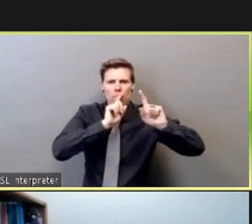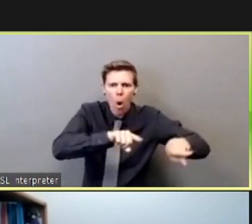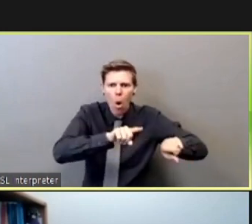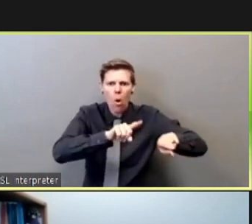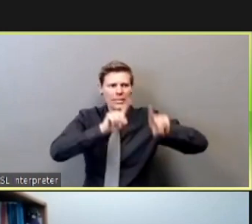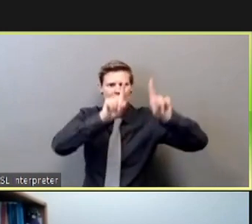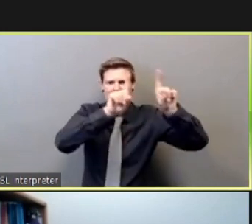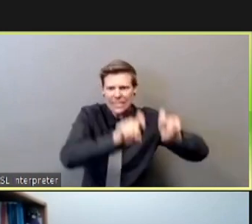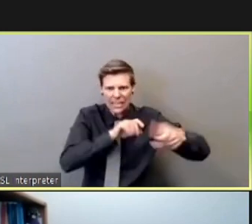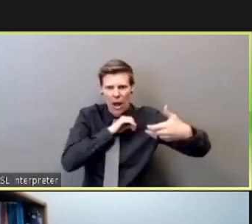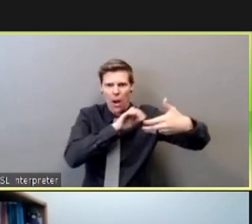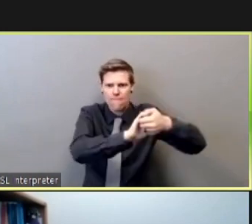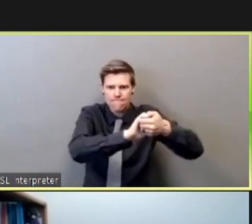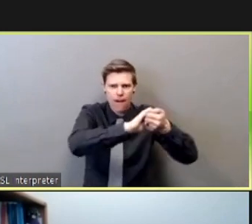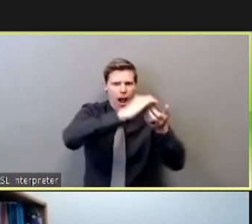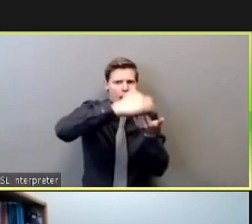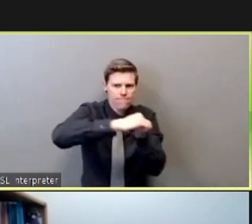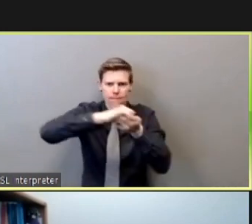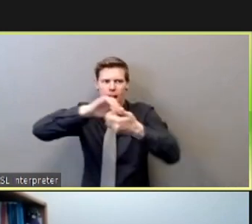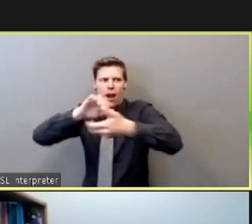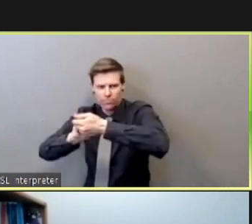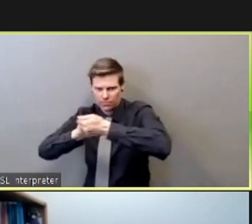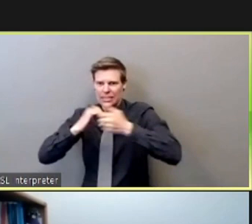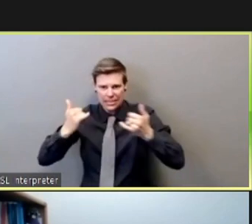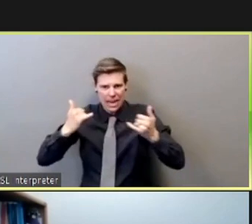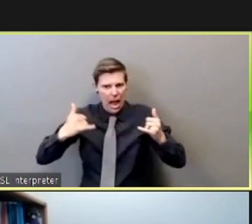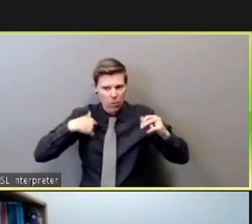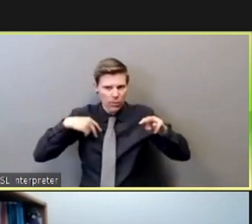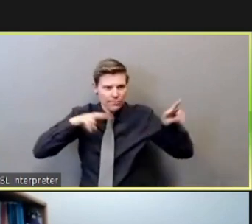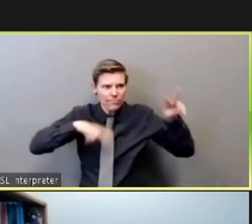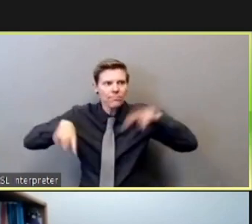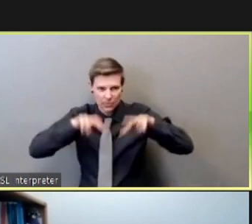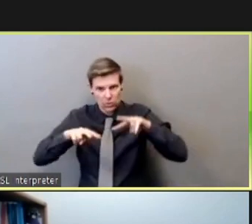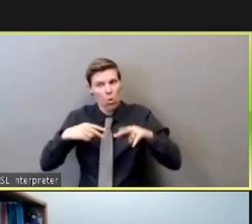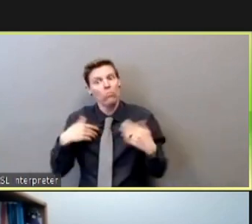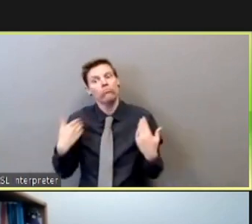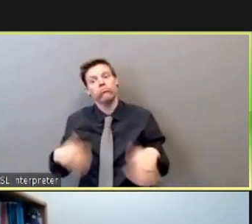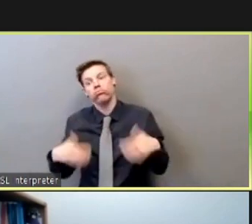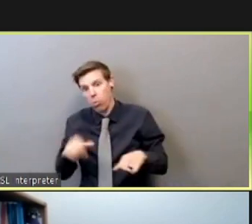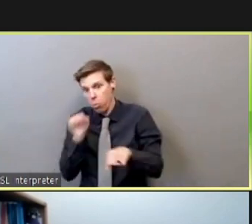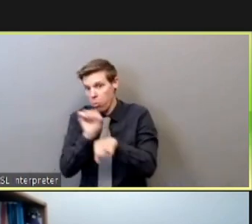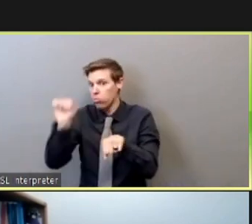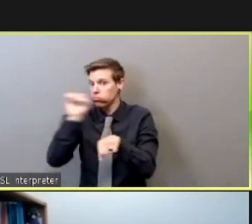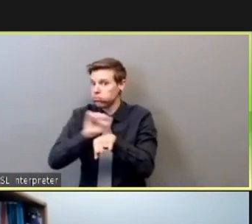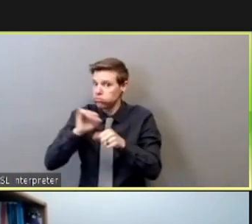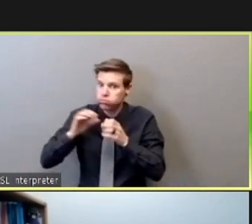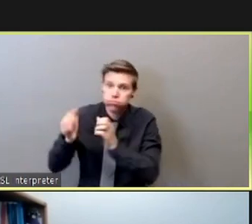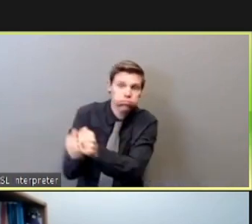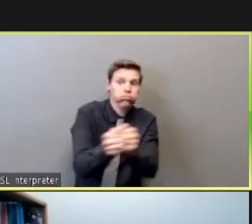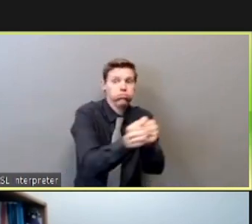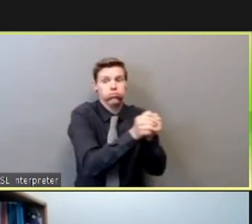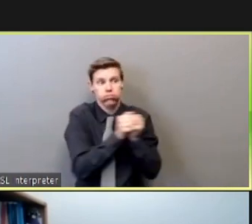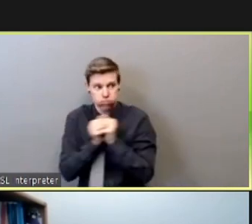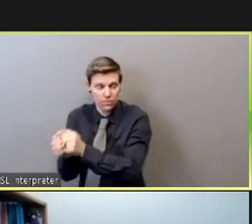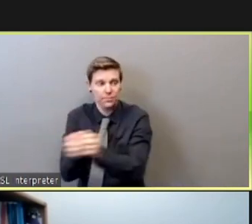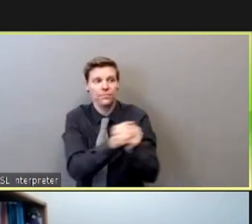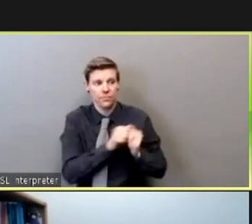been very happy with the progress to date in accelerating the number of